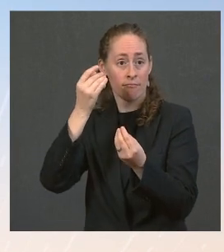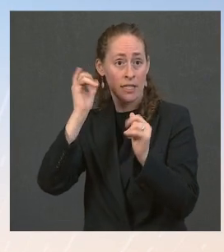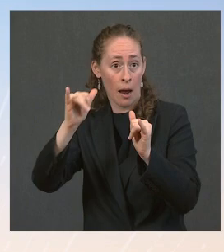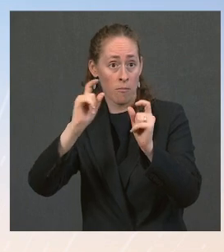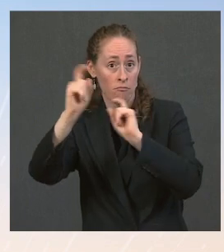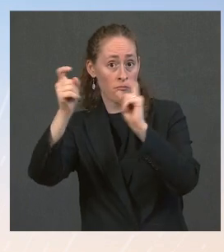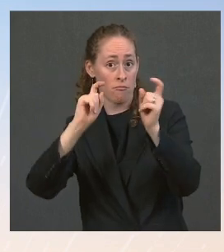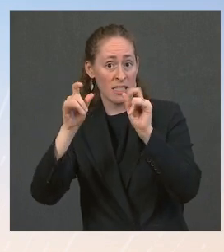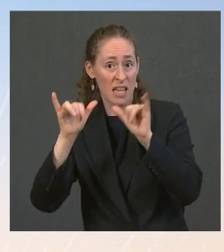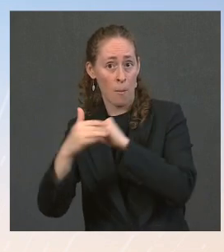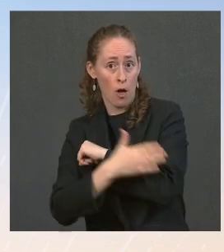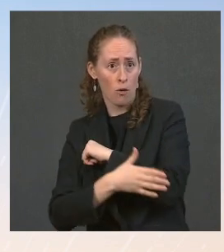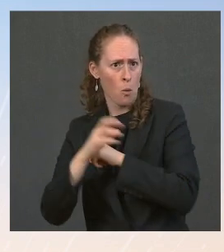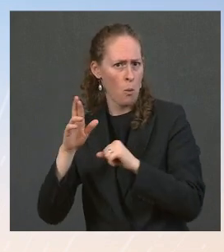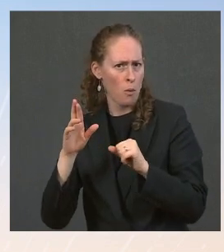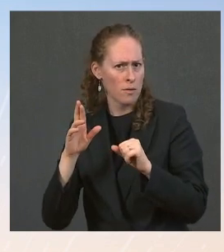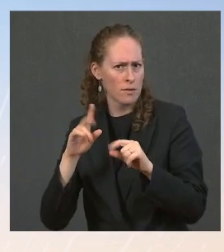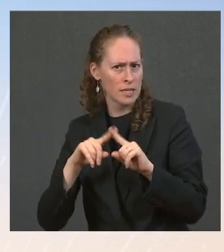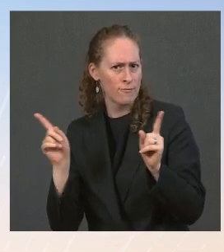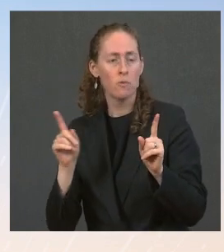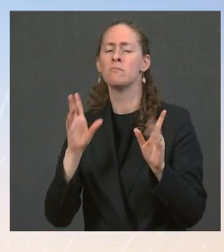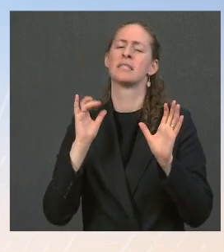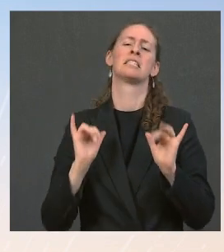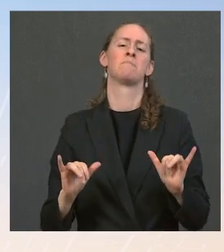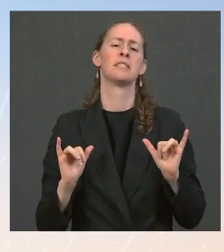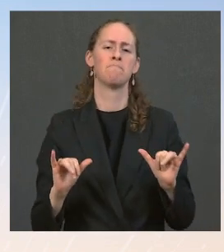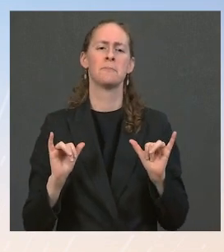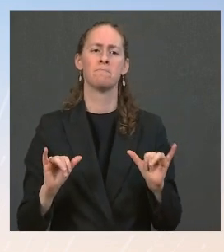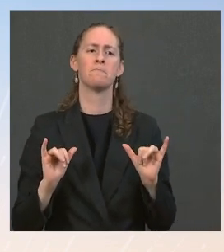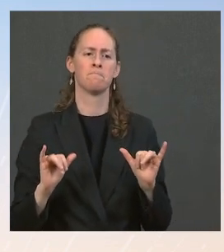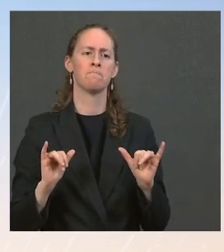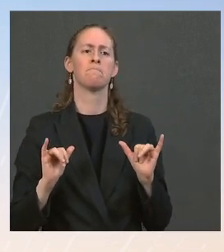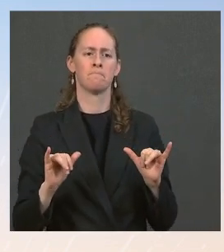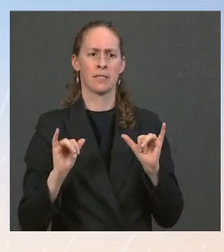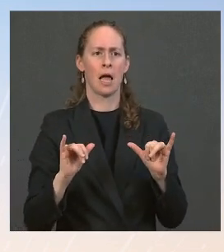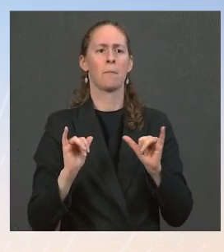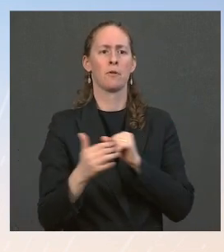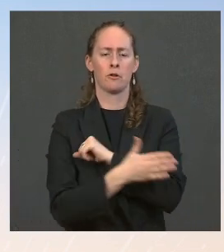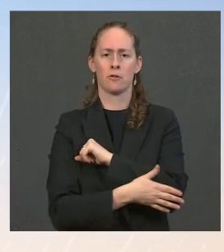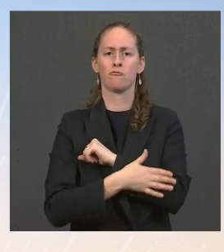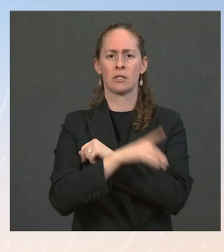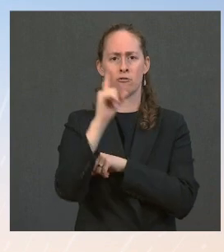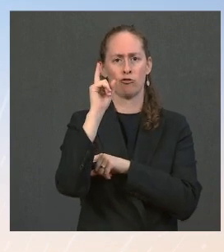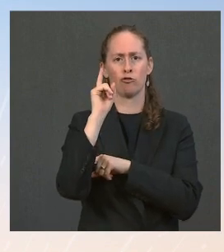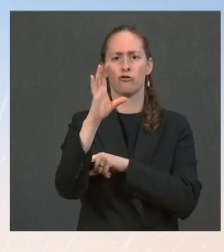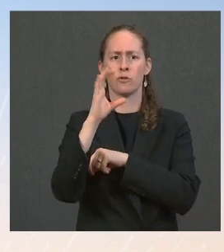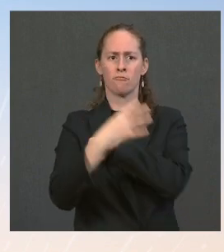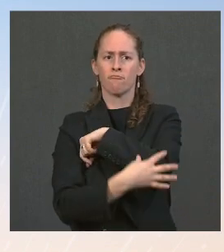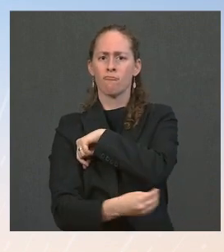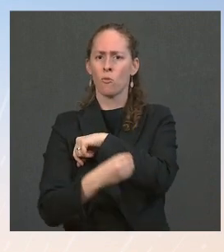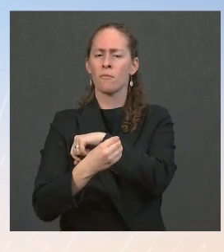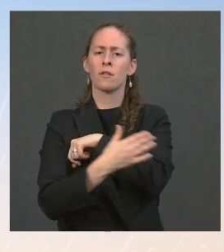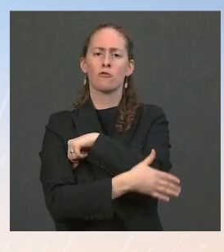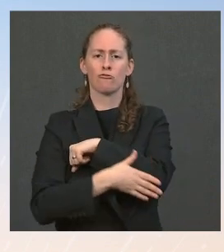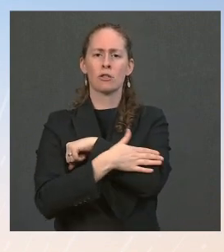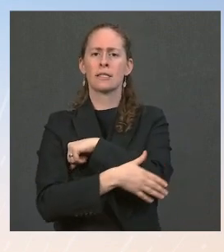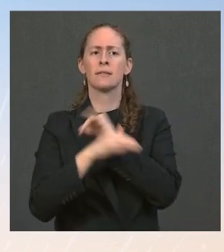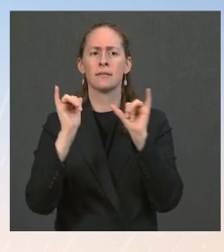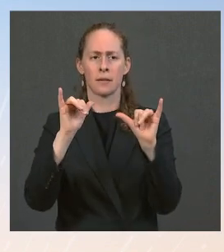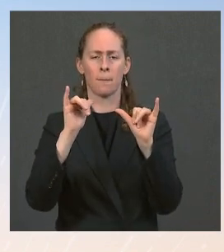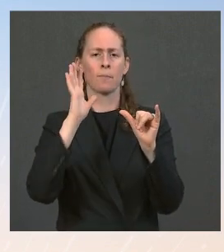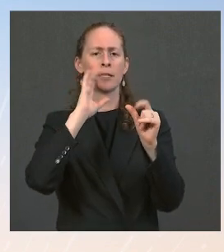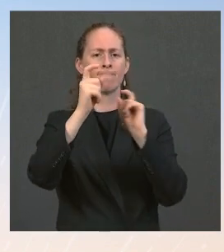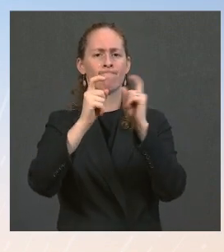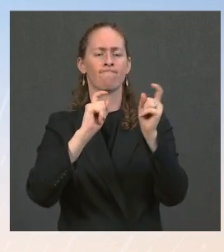So we're going to donate these doses to the same 100 low-income countries as we previously announced a donation of the 500 million